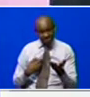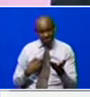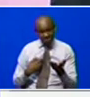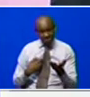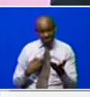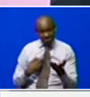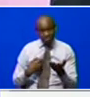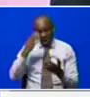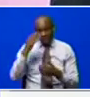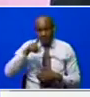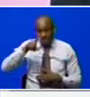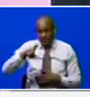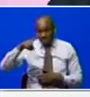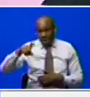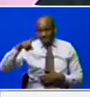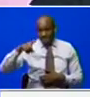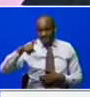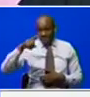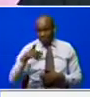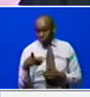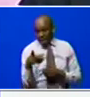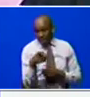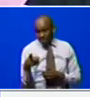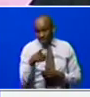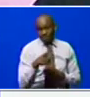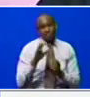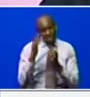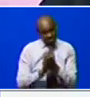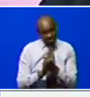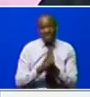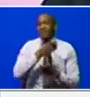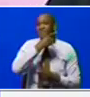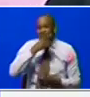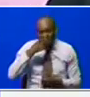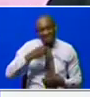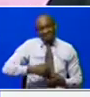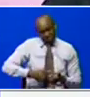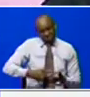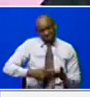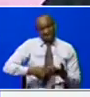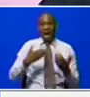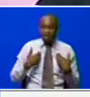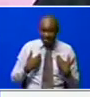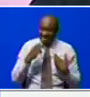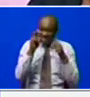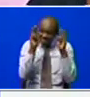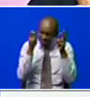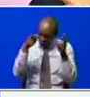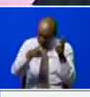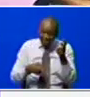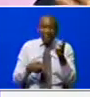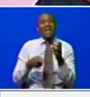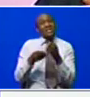armyworm invasion. Yeah, yes, that's right. Famine. Yeah. These are issues that have not